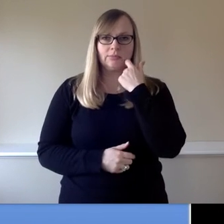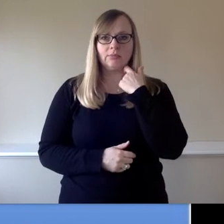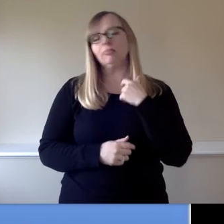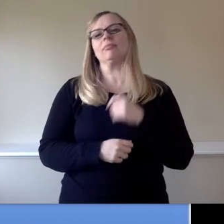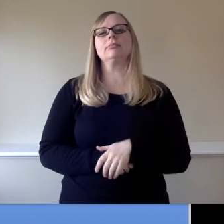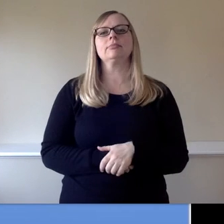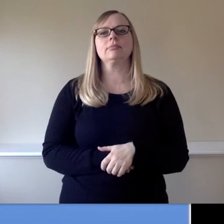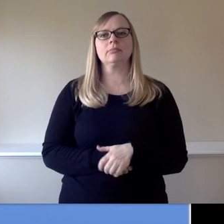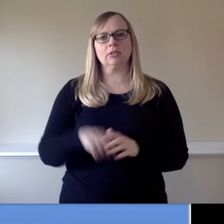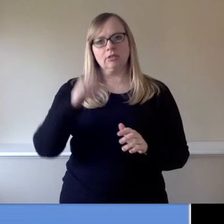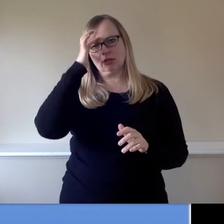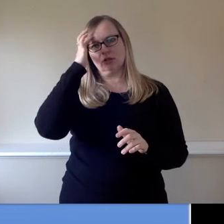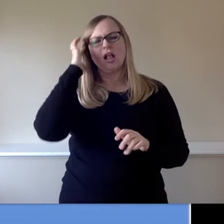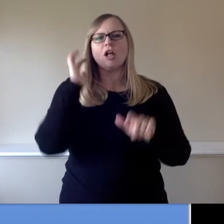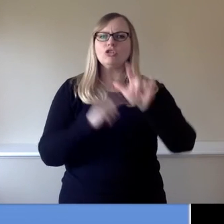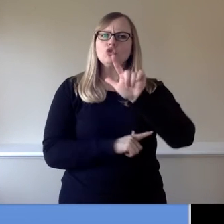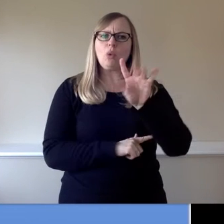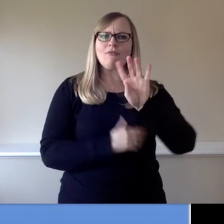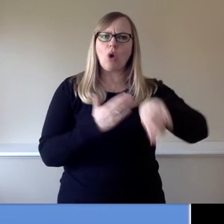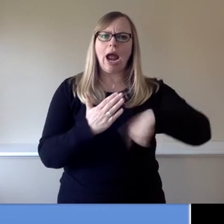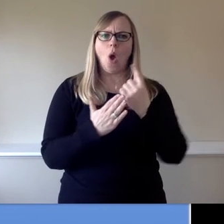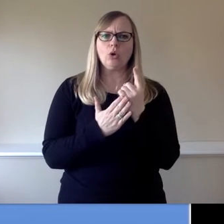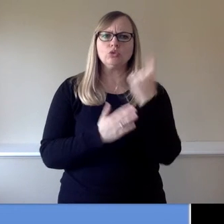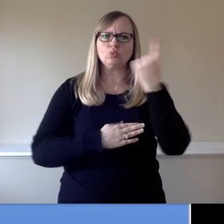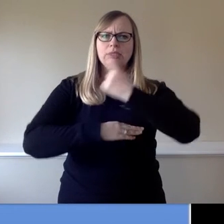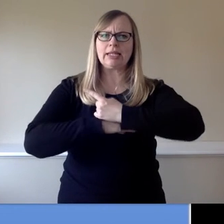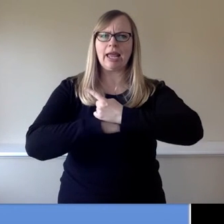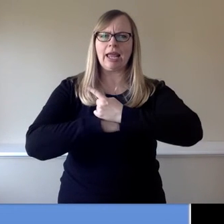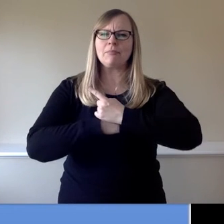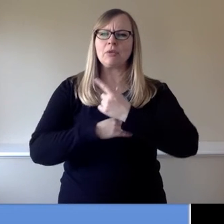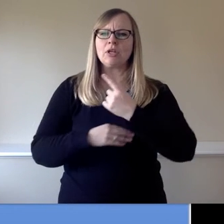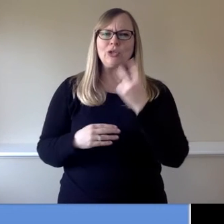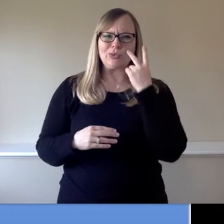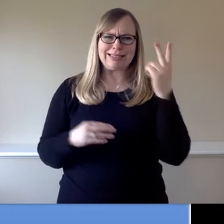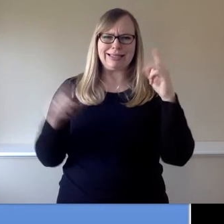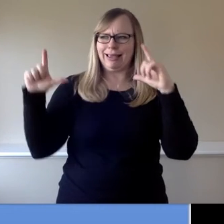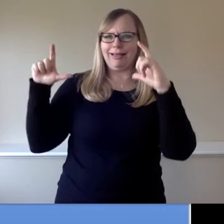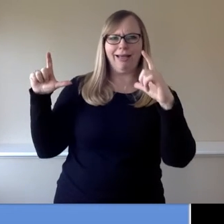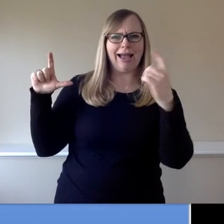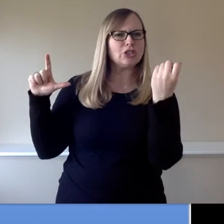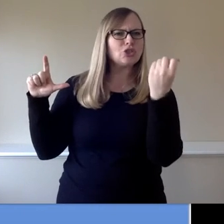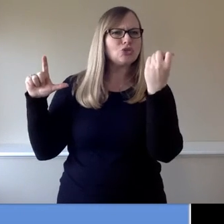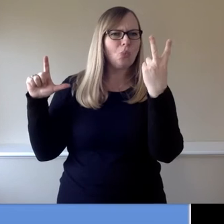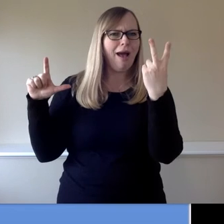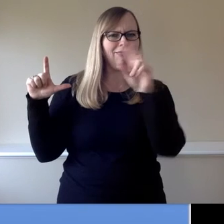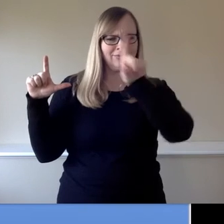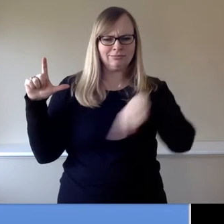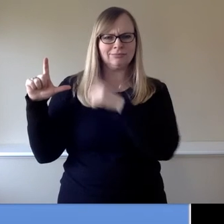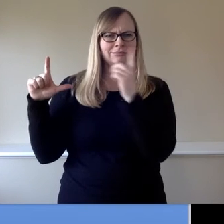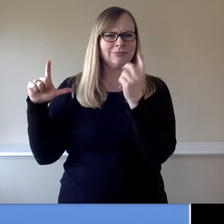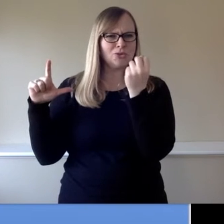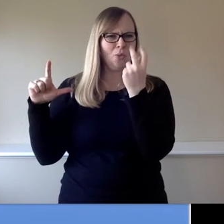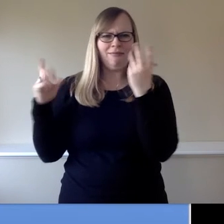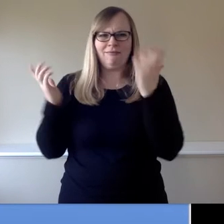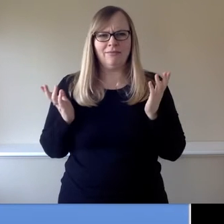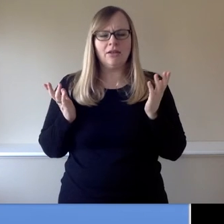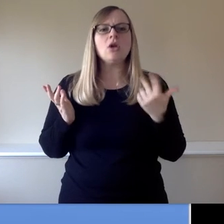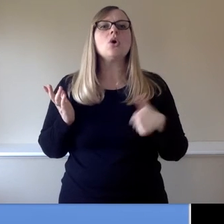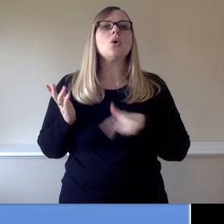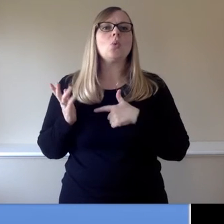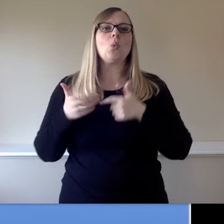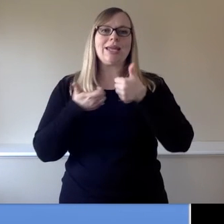Now, even though there's 24 hours in the day, when we look at a clock, there's only 12 hours on the clock. We